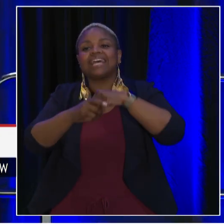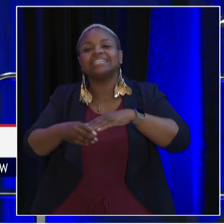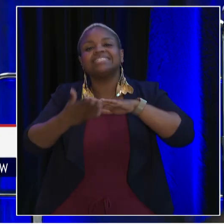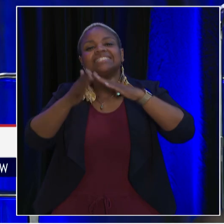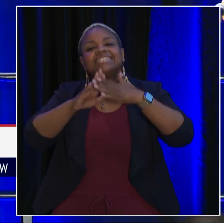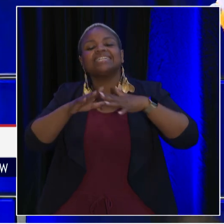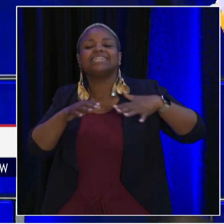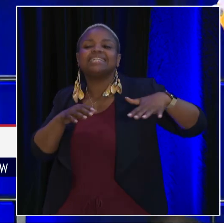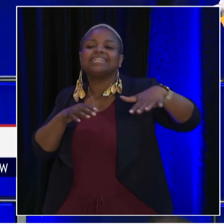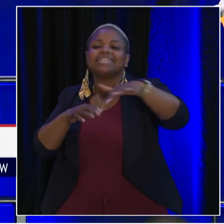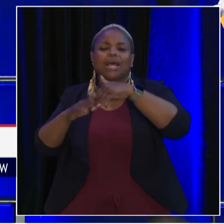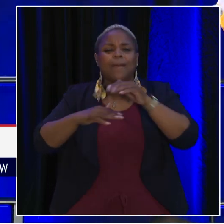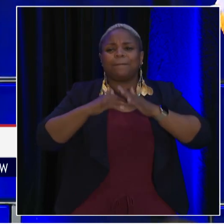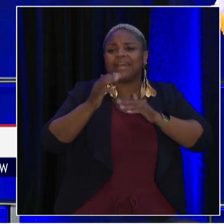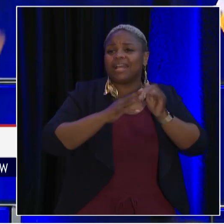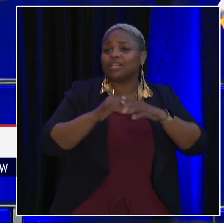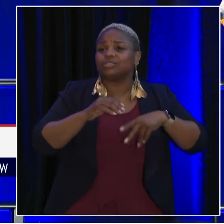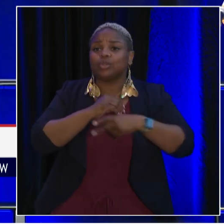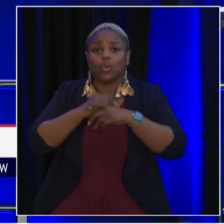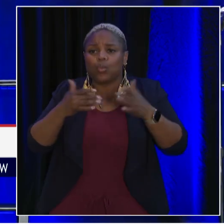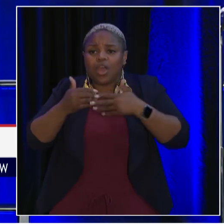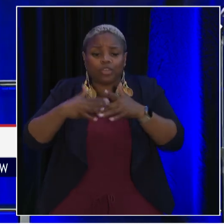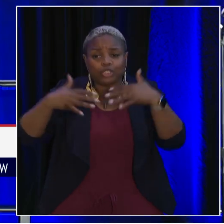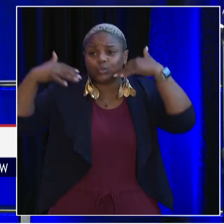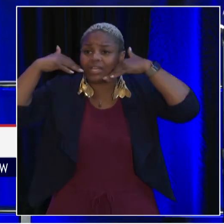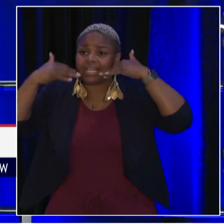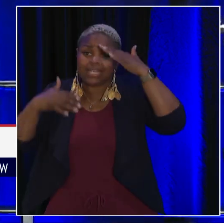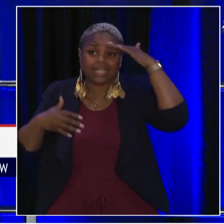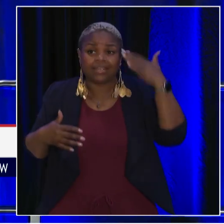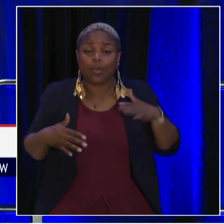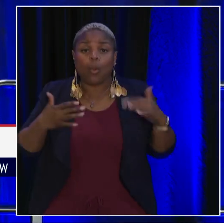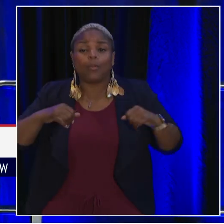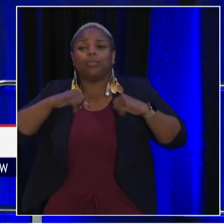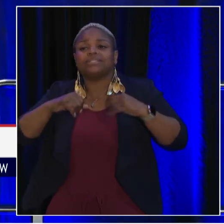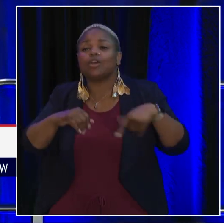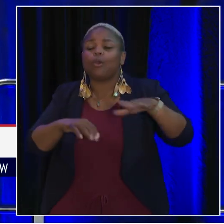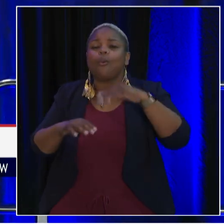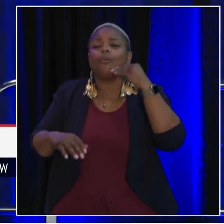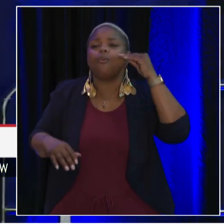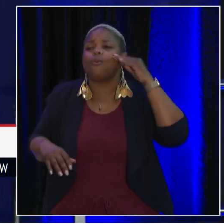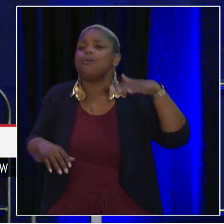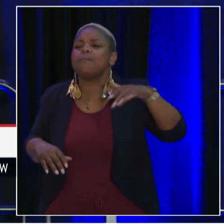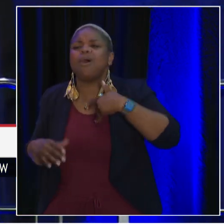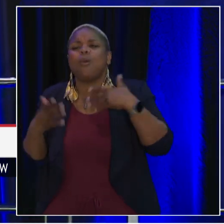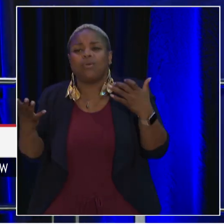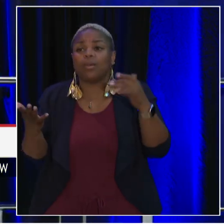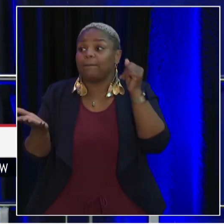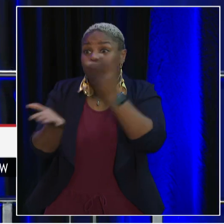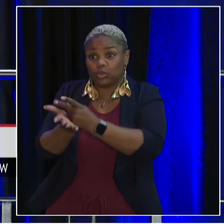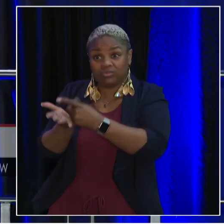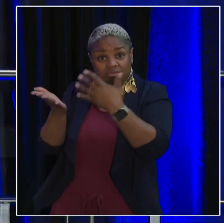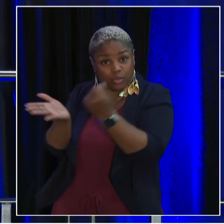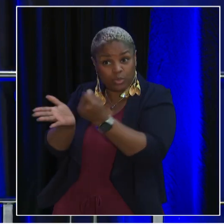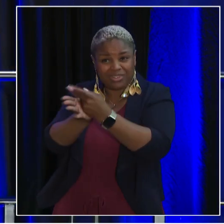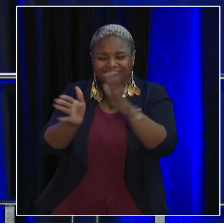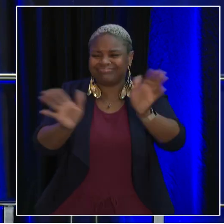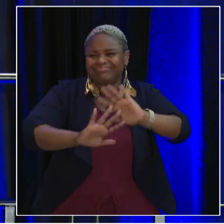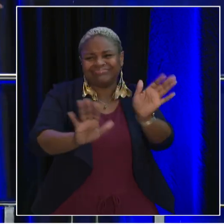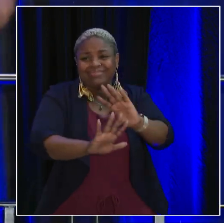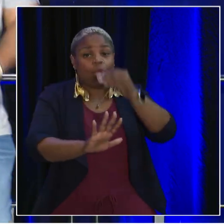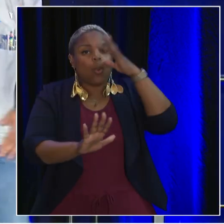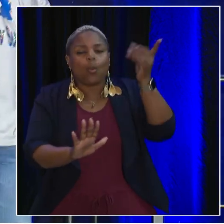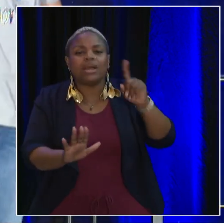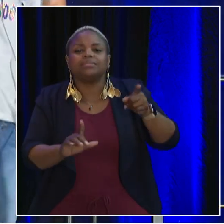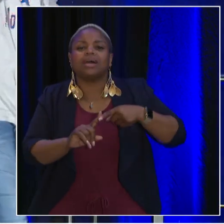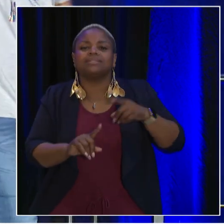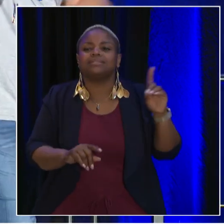built in stone. Can't legislate the laws to protect our homes without federal approval. Goes against scruples about democracy. Man, we want